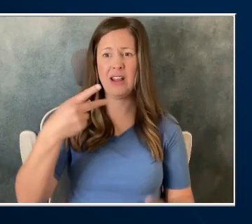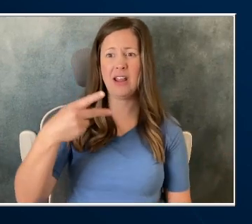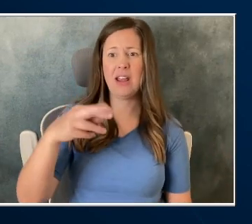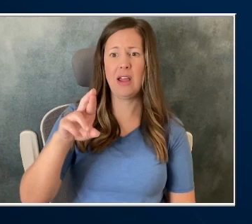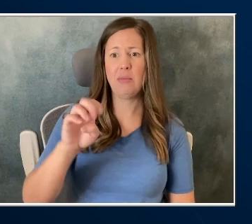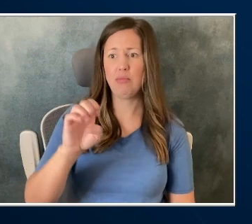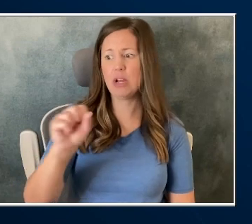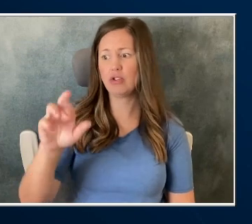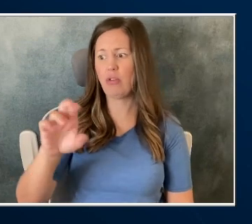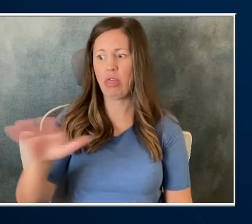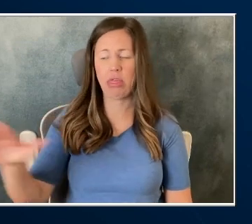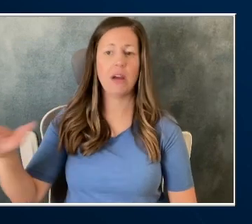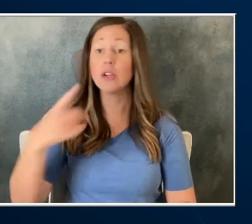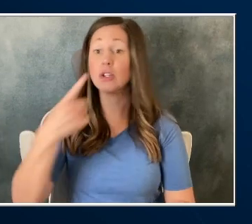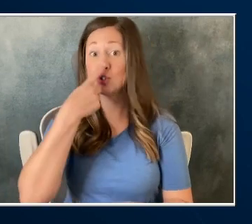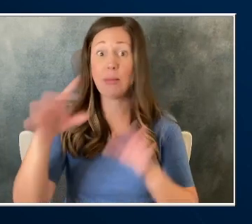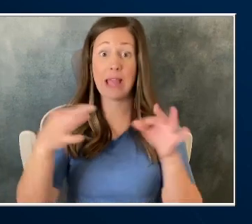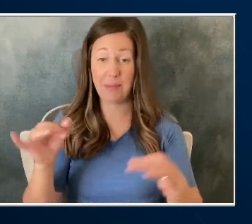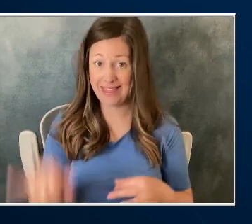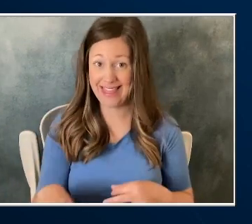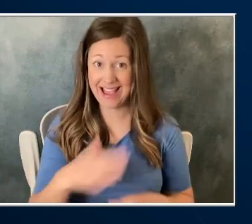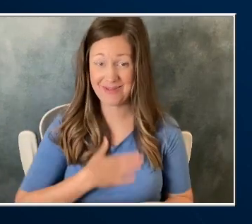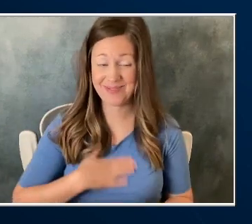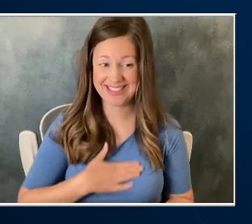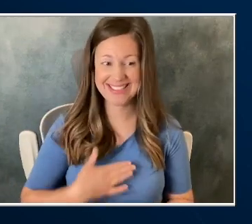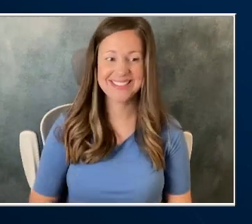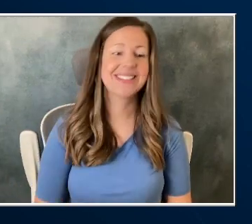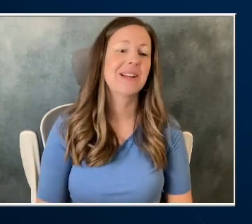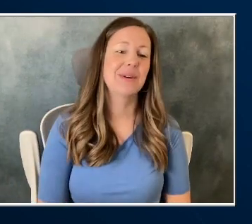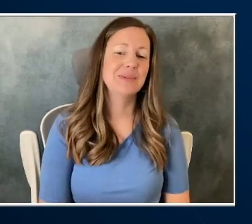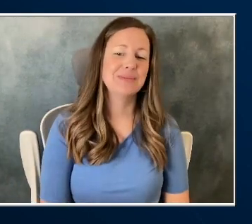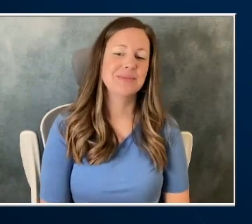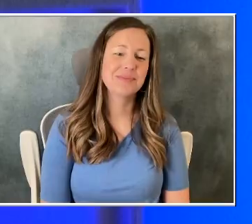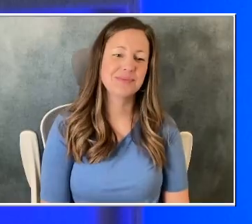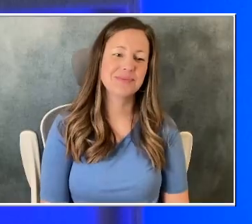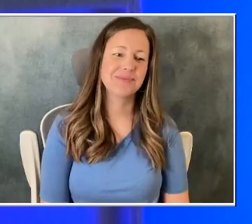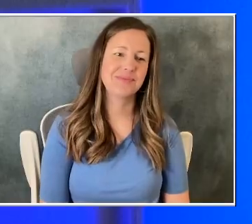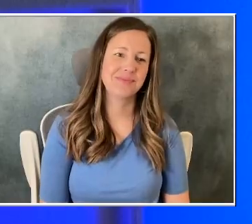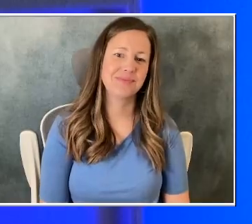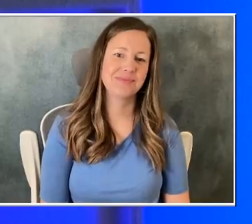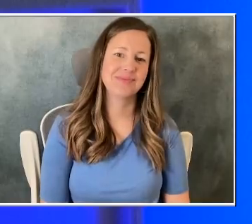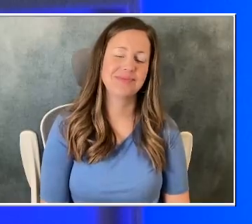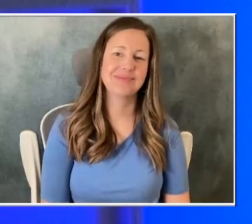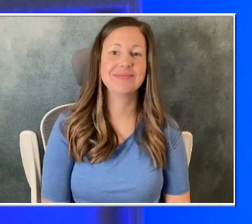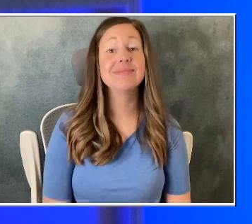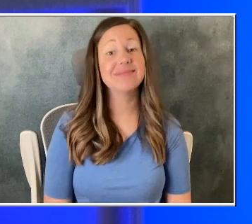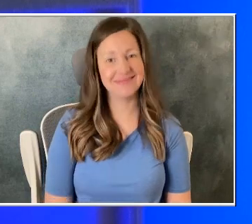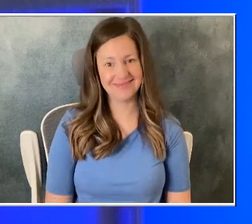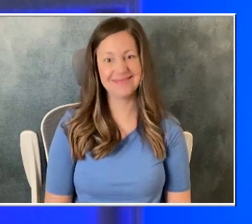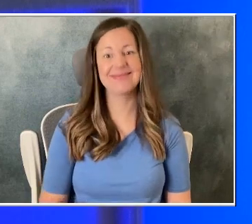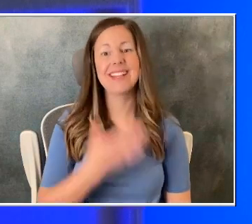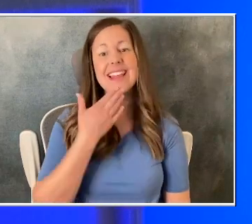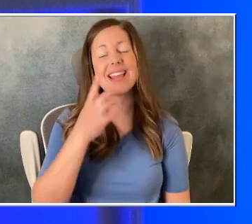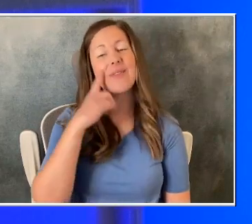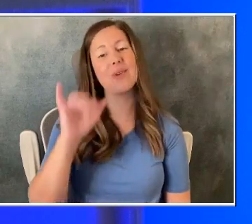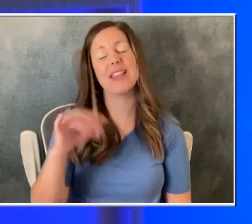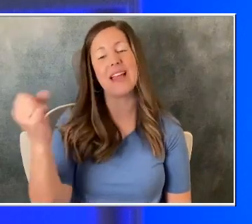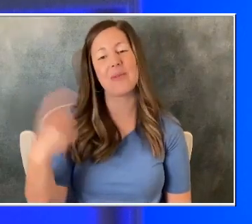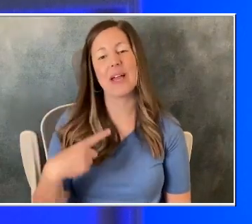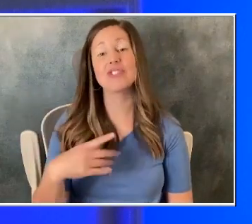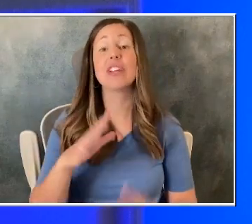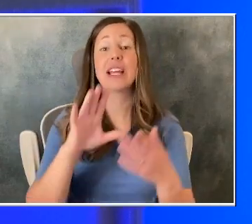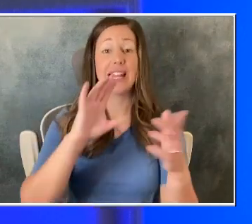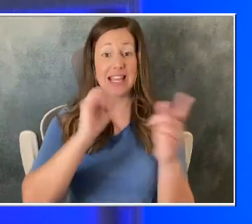urticaria is. You're up. So yes, thank you for that question. So pressure urticaria is basically a condition where you